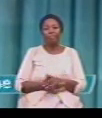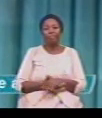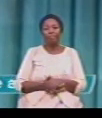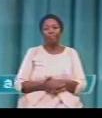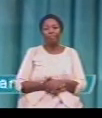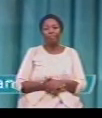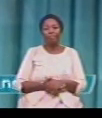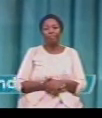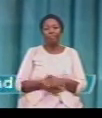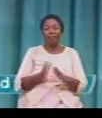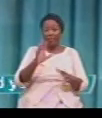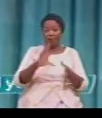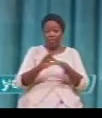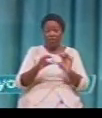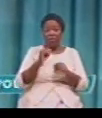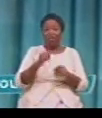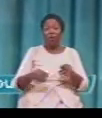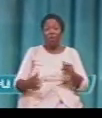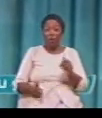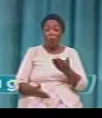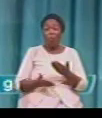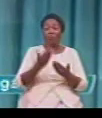Your story is about to change.